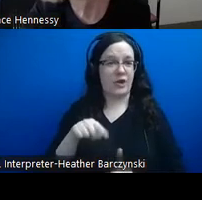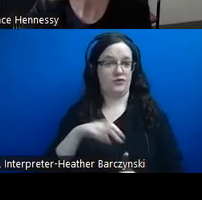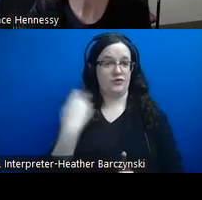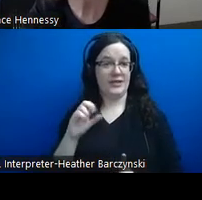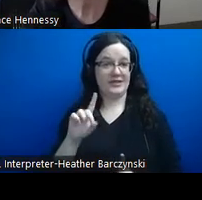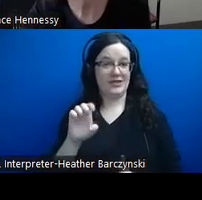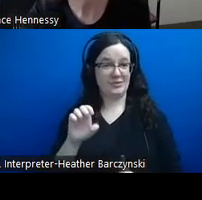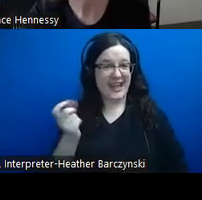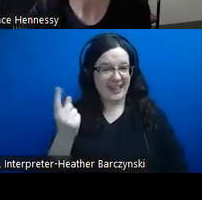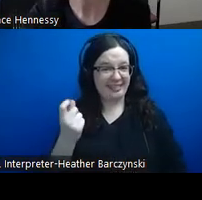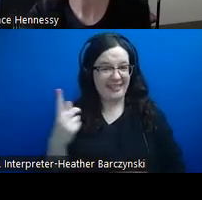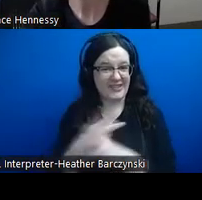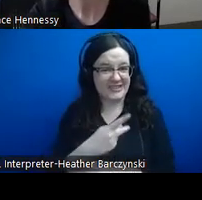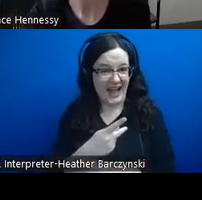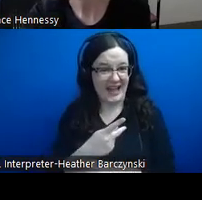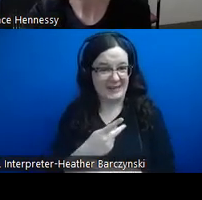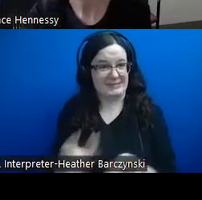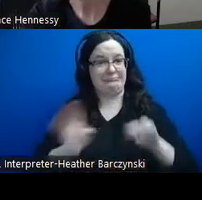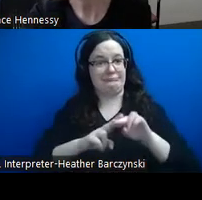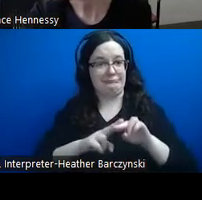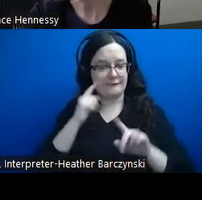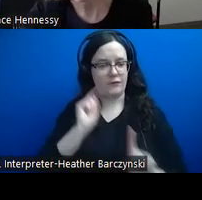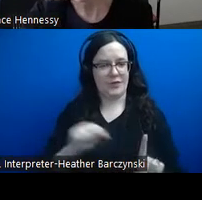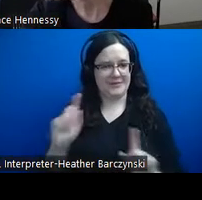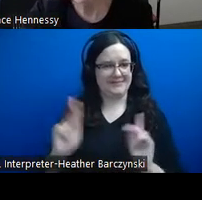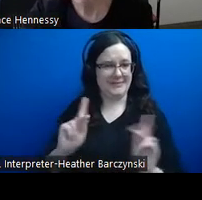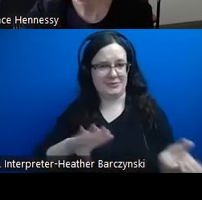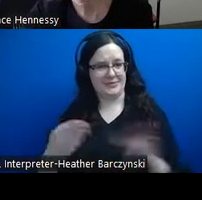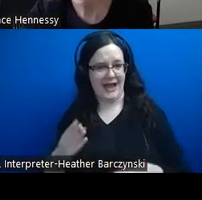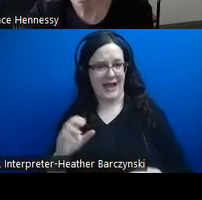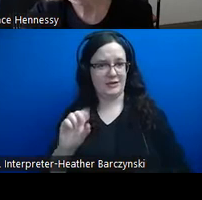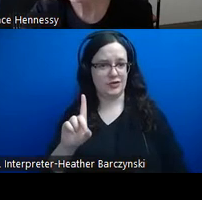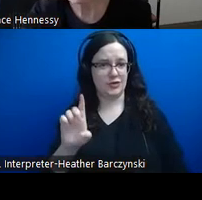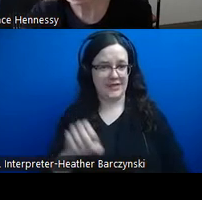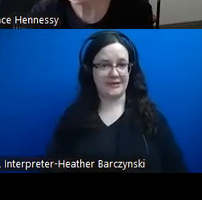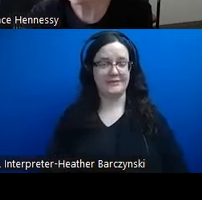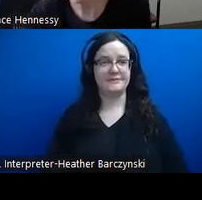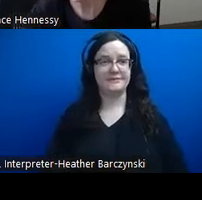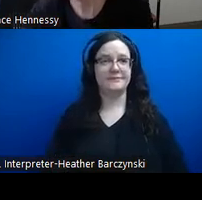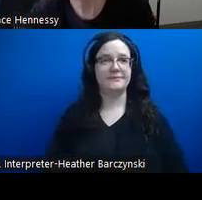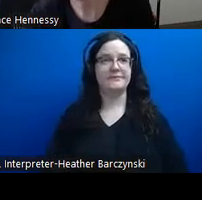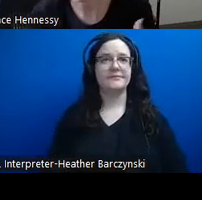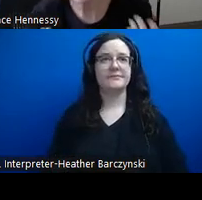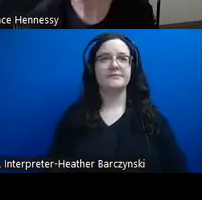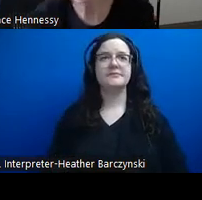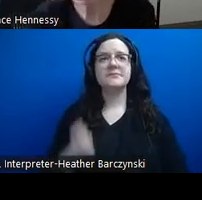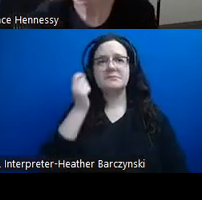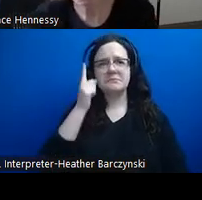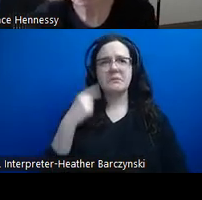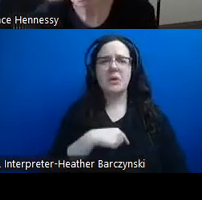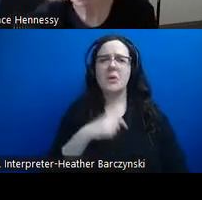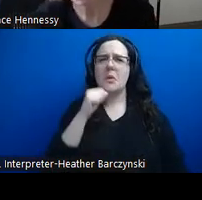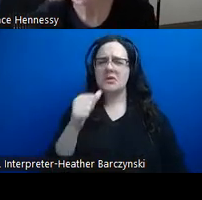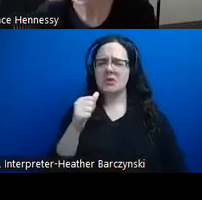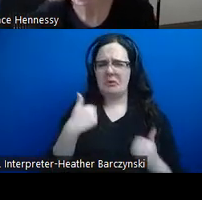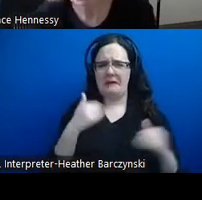in individuals who had died by suicide. Although we don't have comparable data for individuals with gambling disorder,